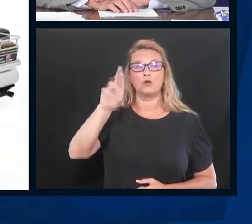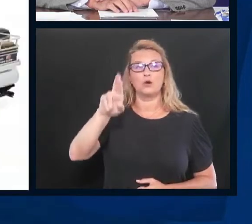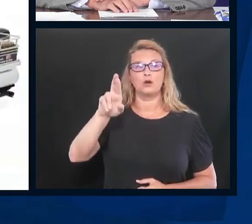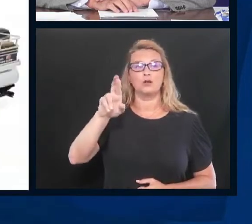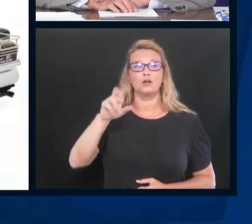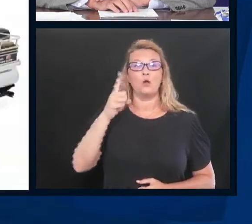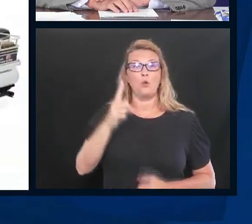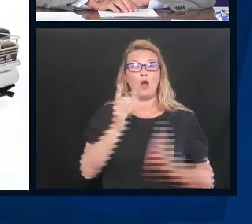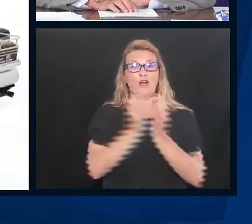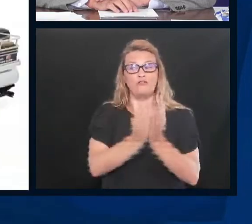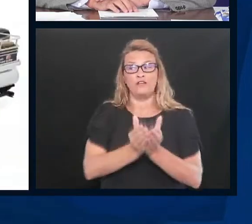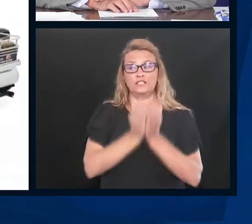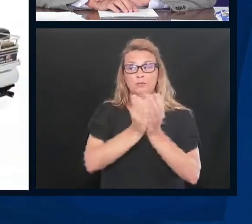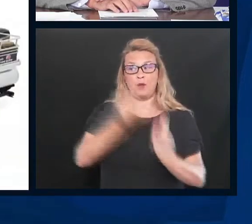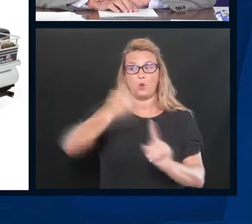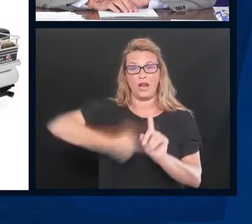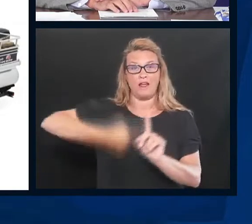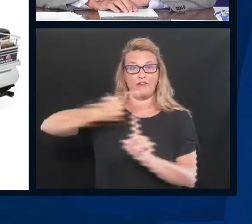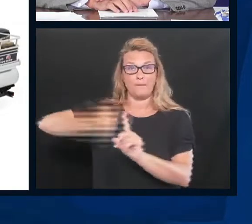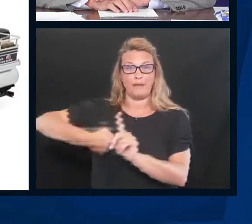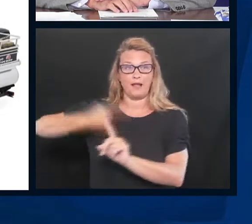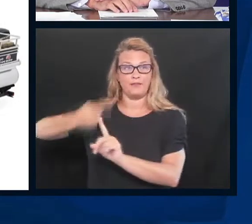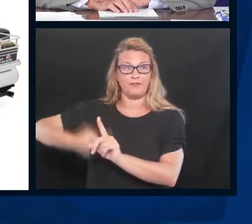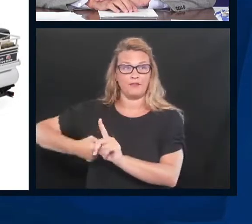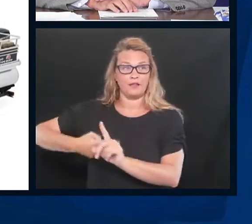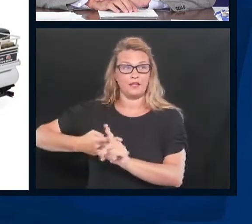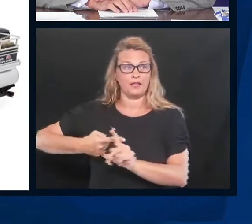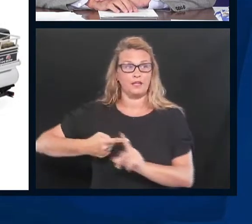fishing boat per month. We're going to give away